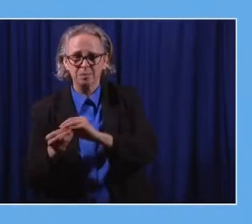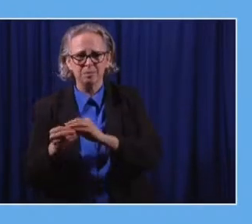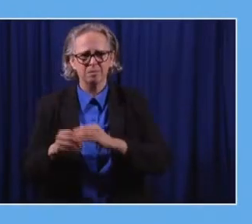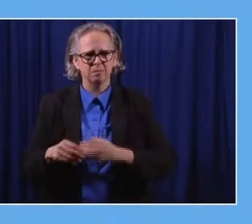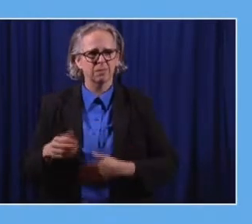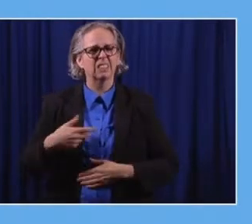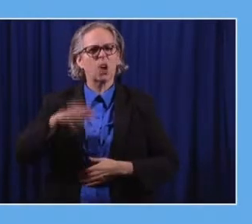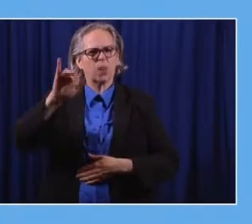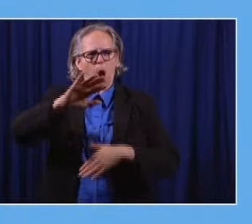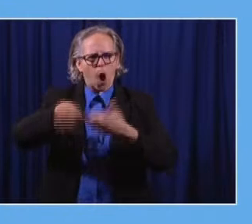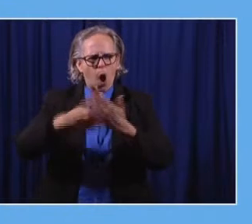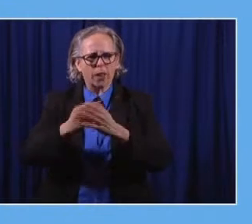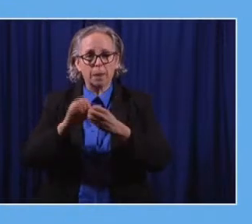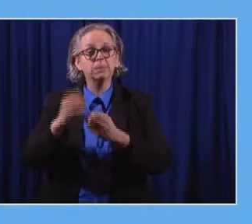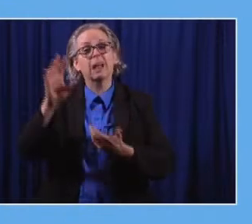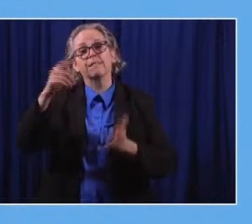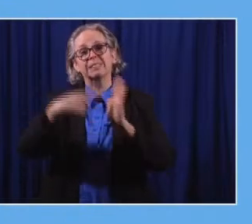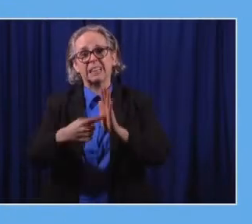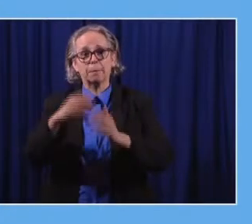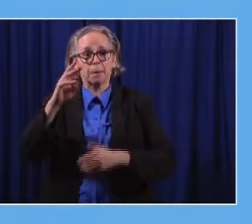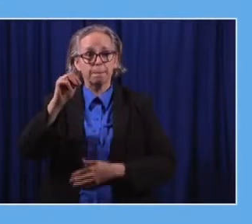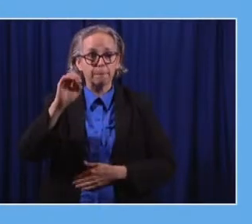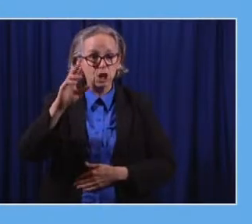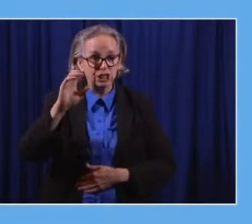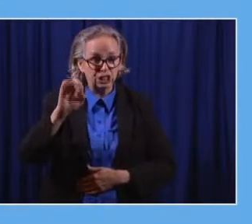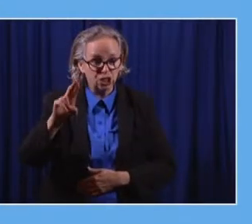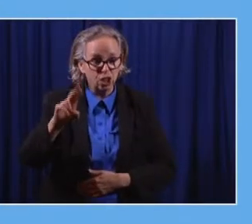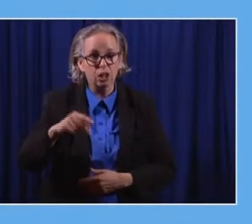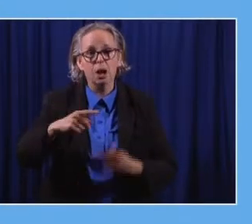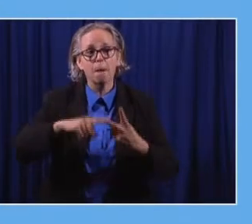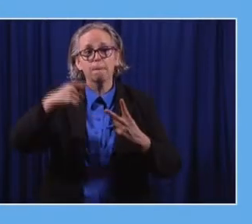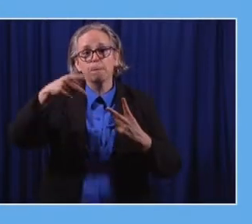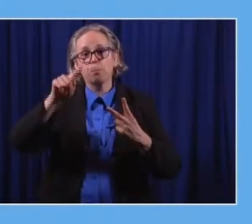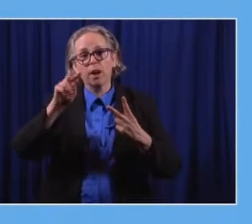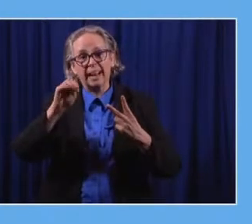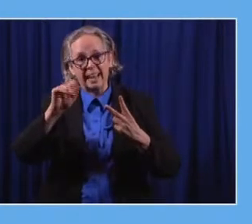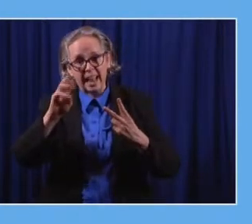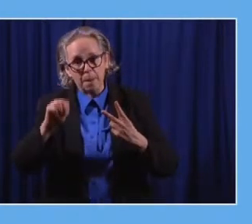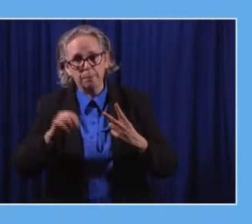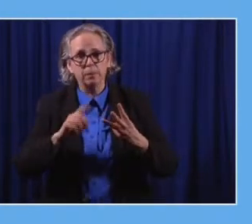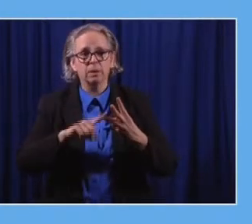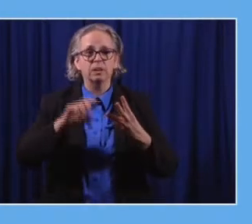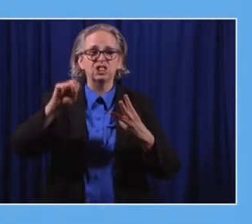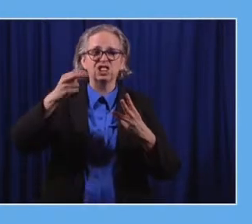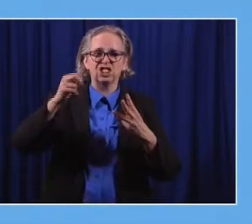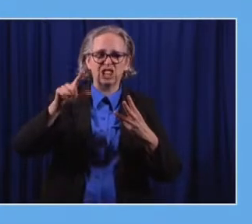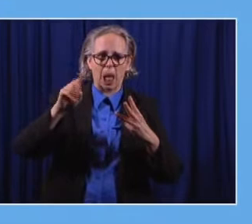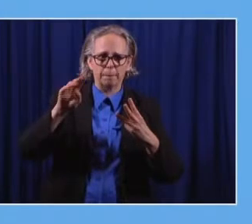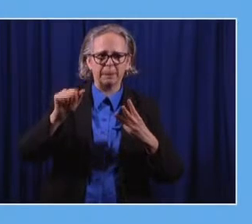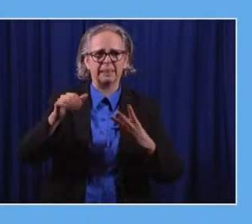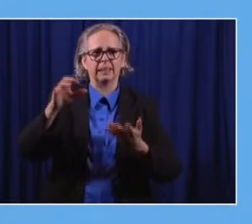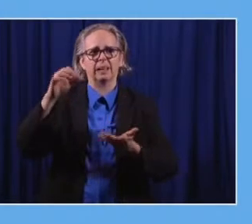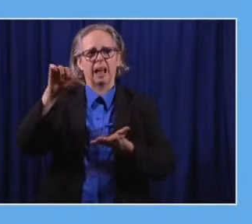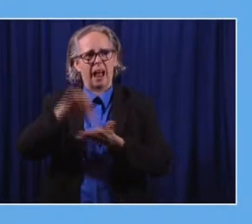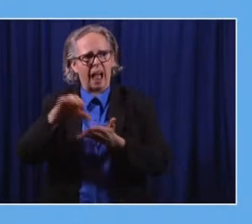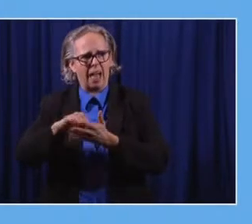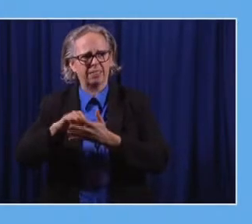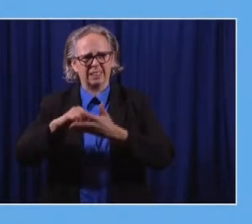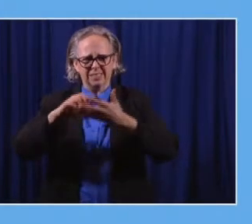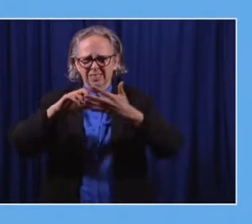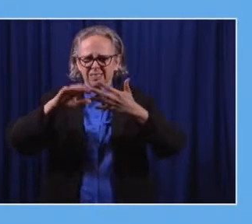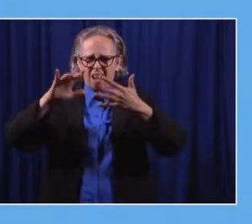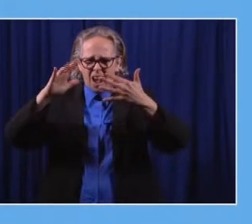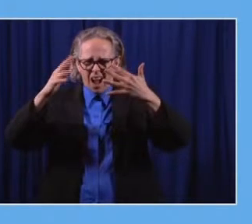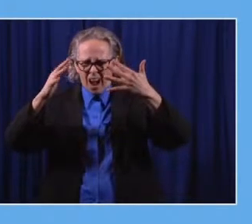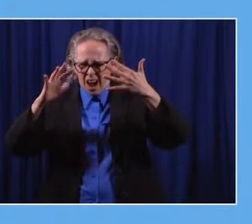Mercer, Putnam, Shelby, Athens, Lawrence, Miami, Butler, Delaware, Darke, Auglaize, Wood,